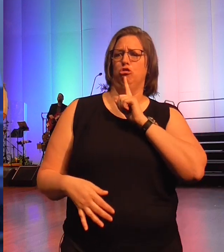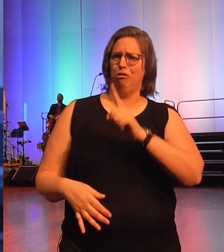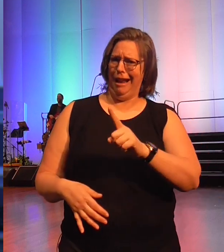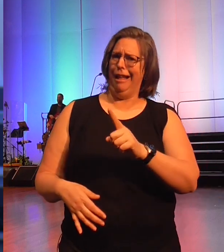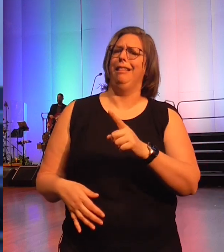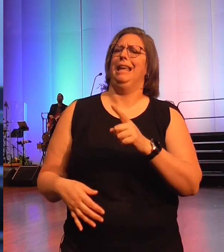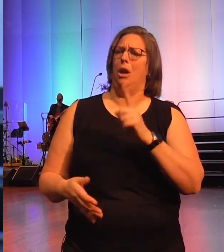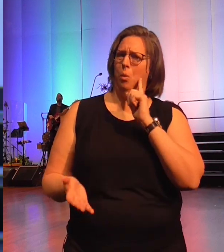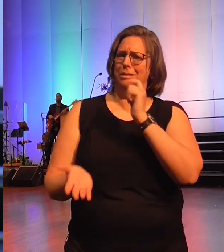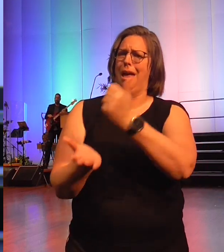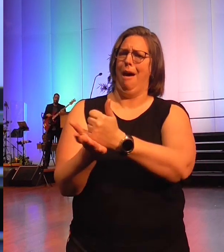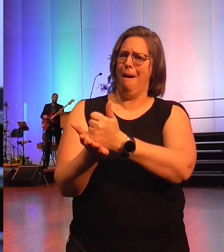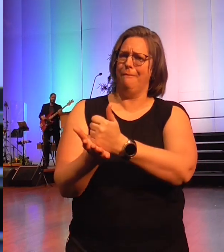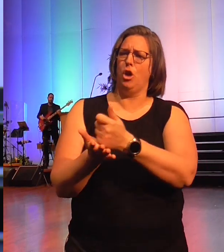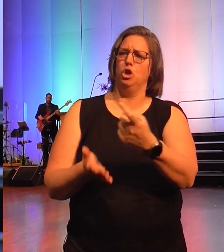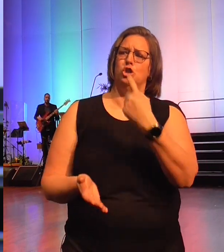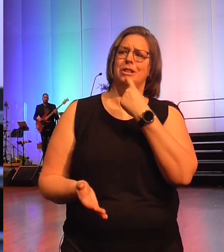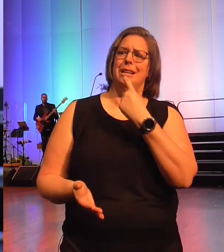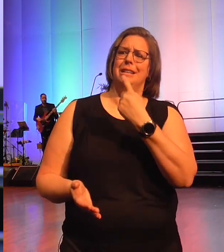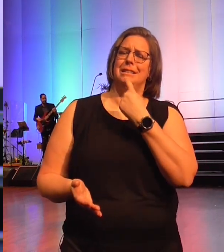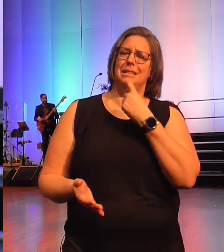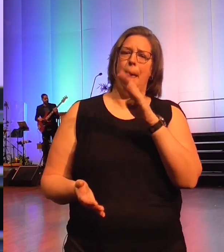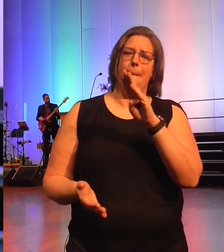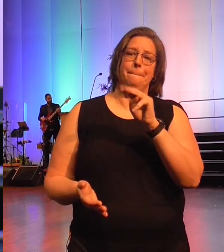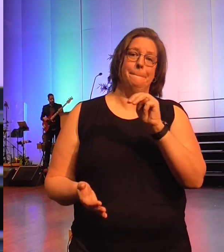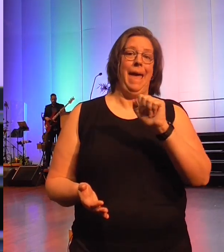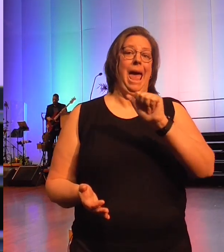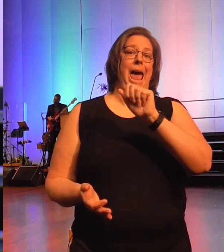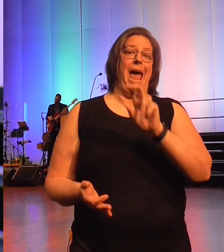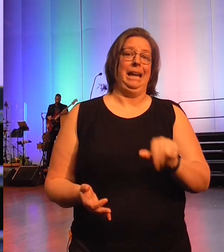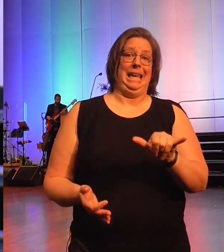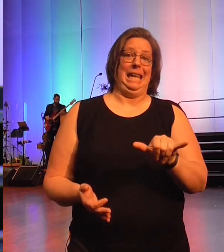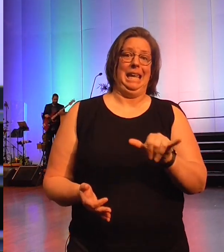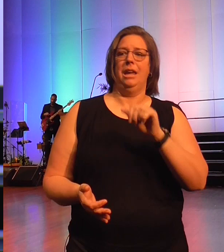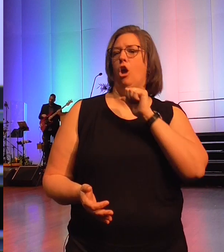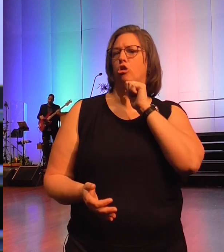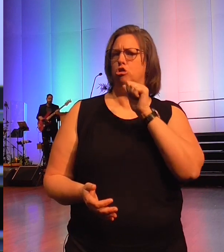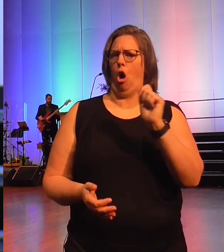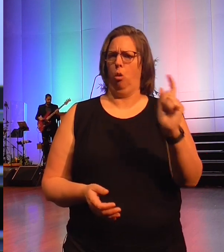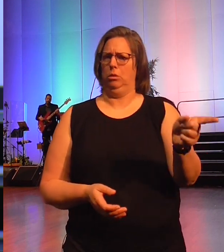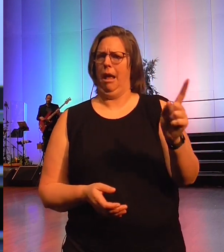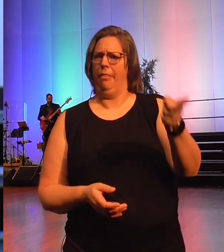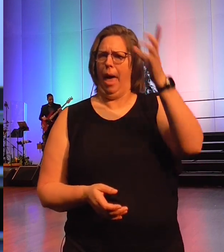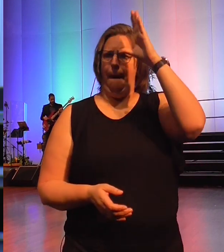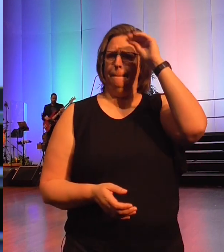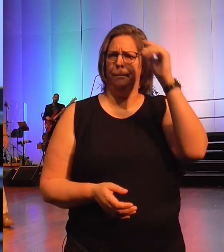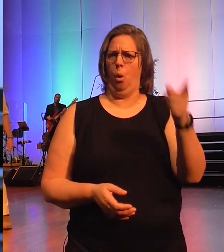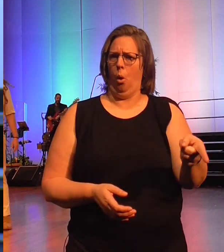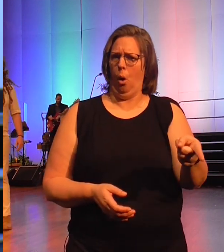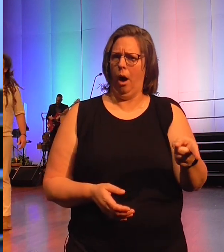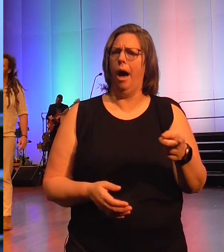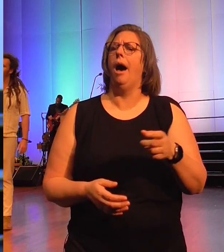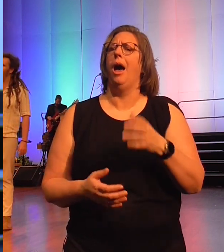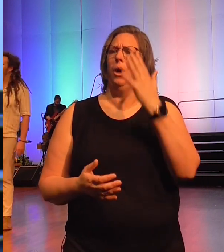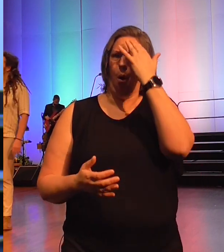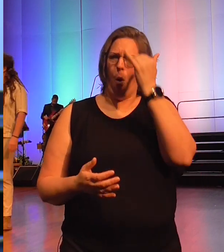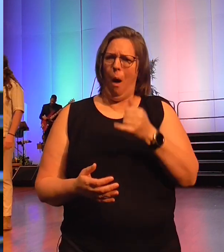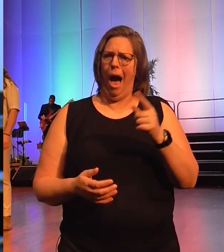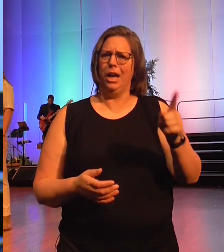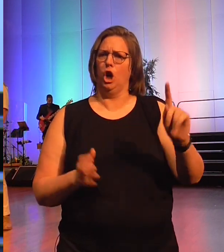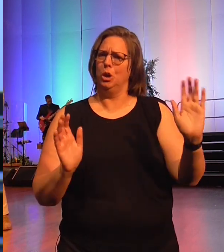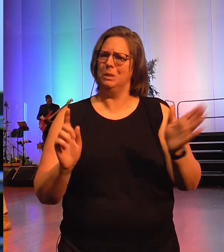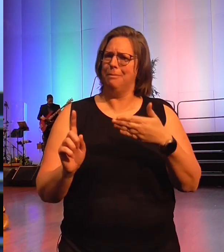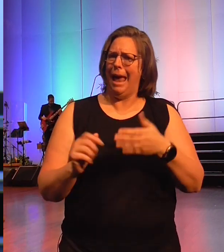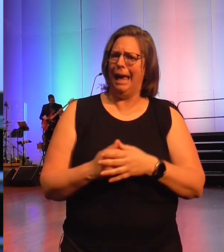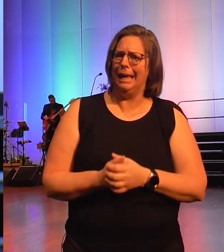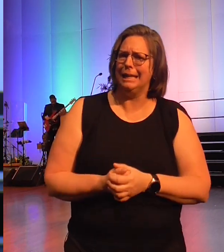handy. She'd say, Matthew, don't you whip that boy. What you wanna spank him for? He